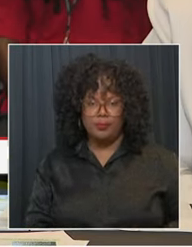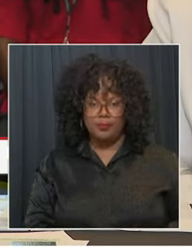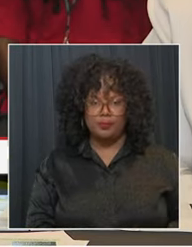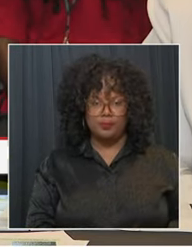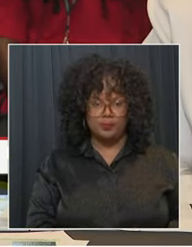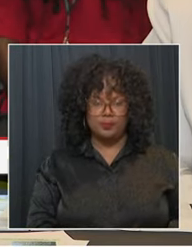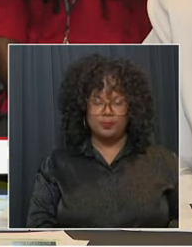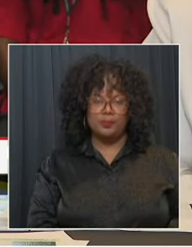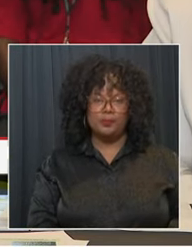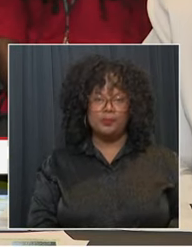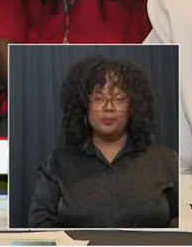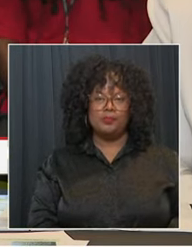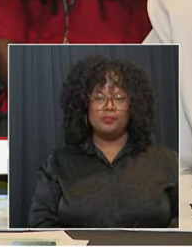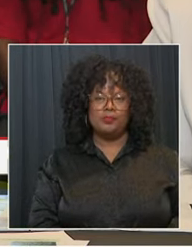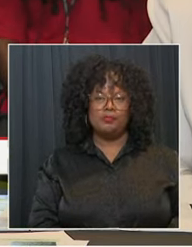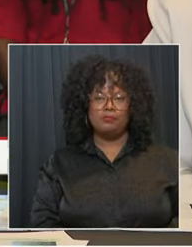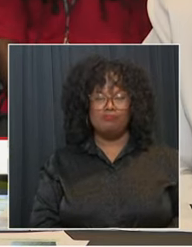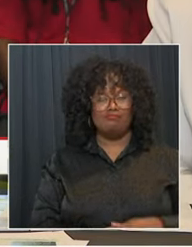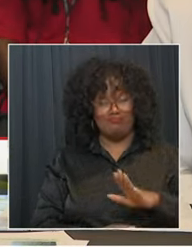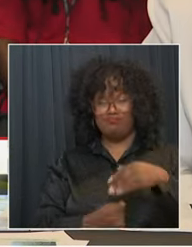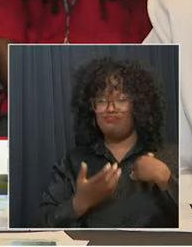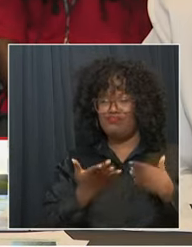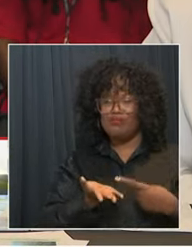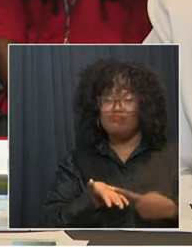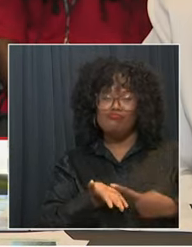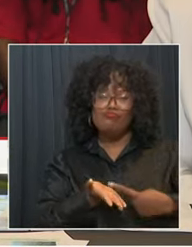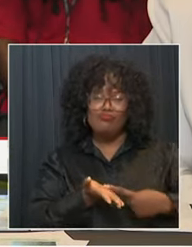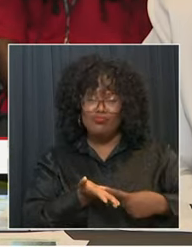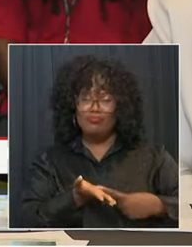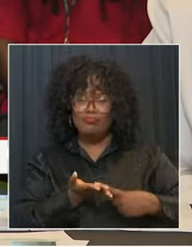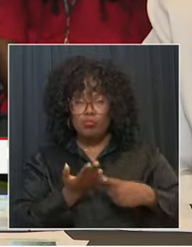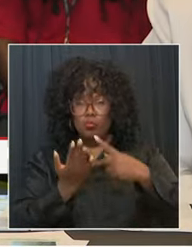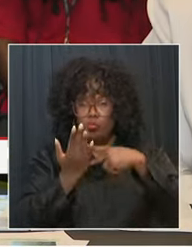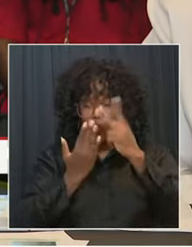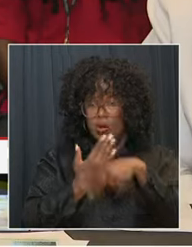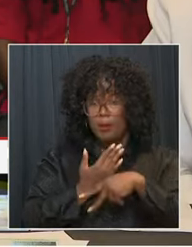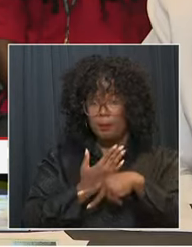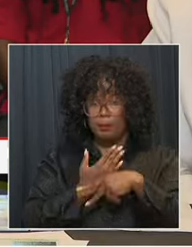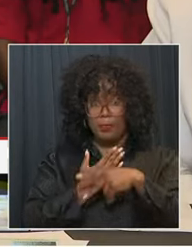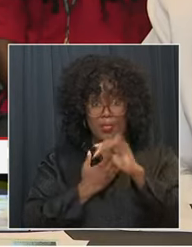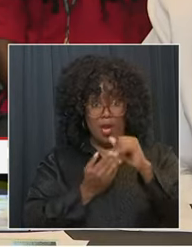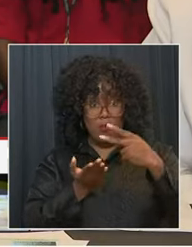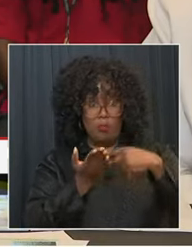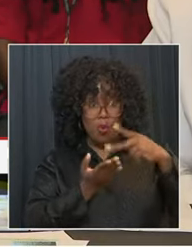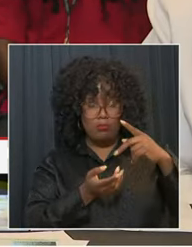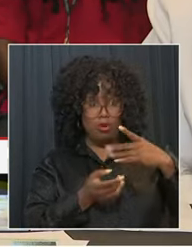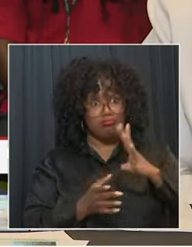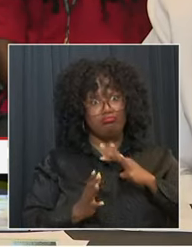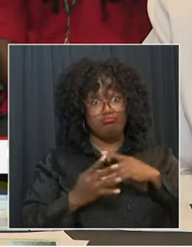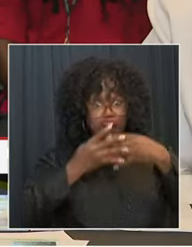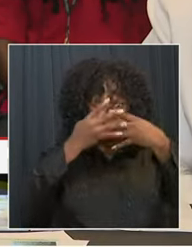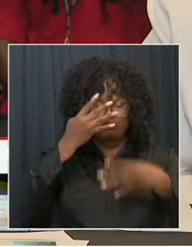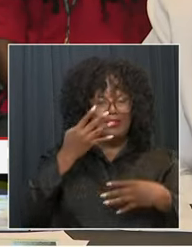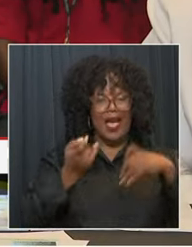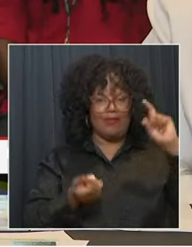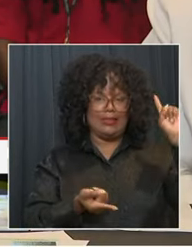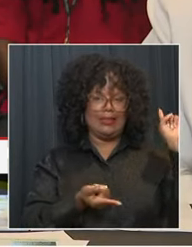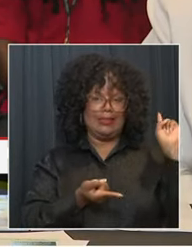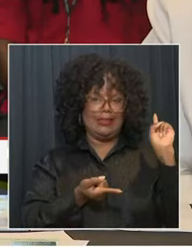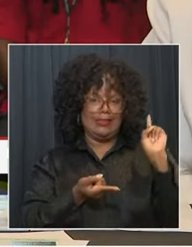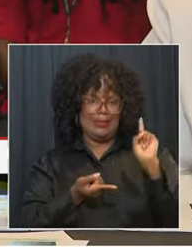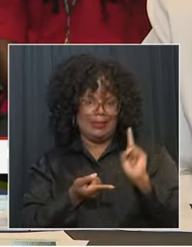that have to be right-sized because they are growing faster than our revenues are growing in the